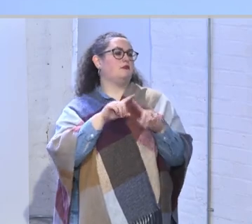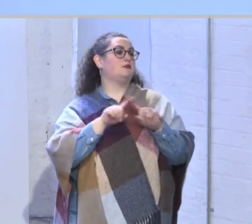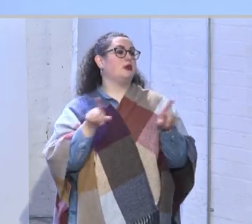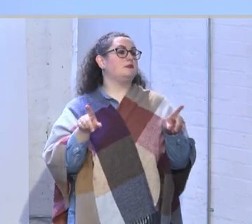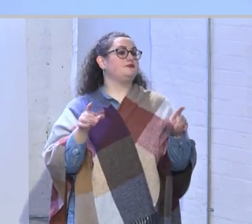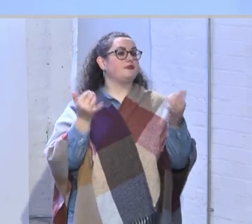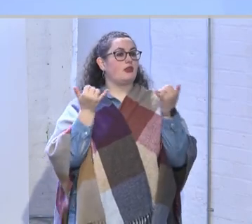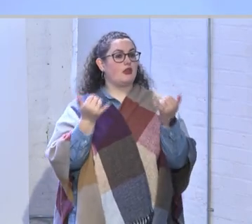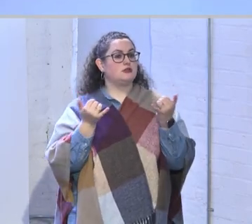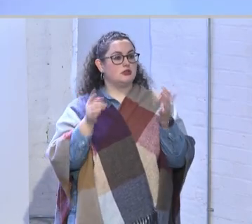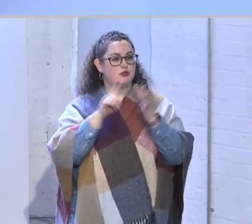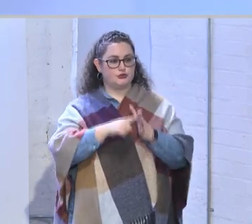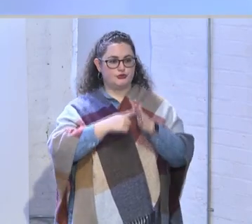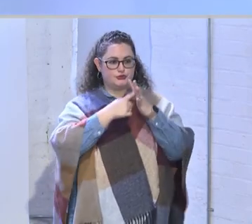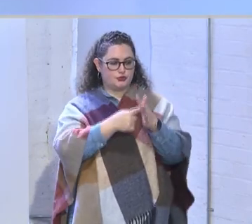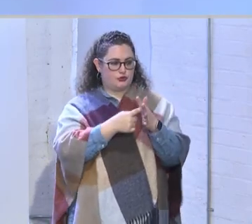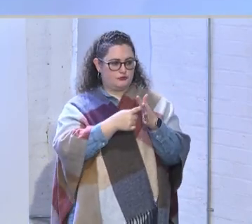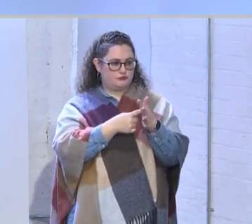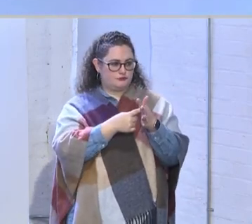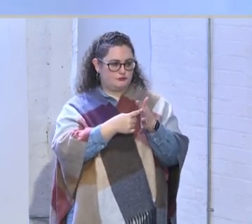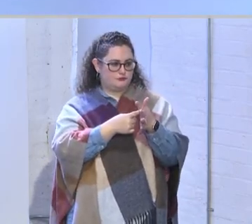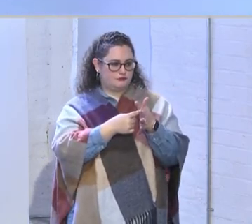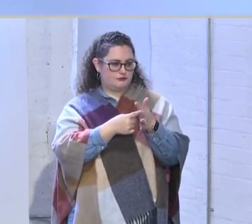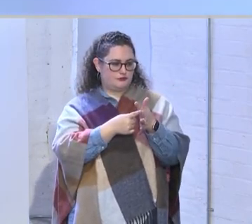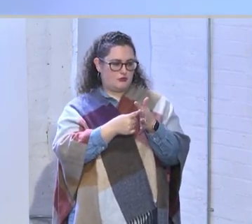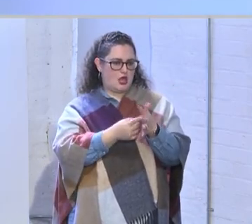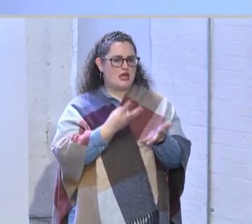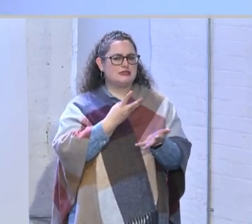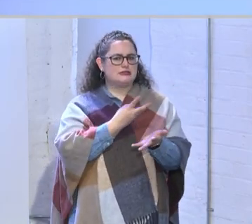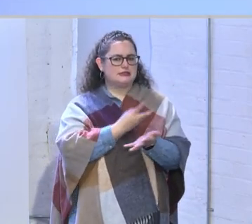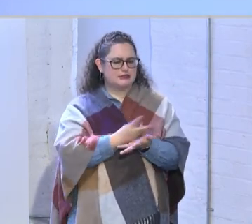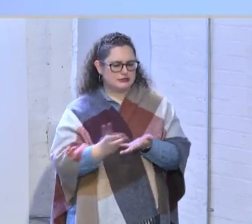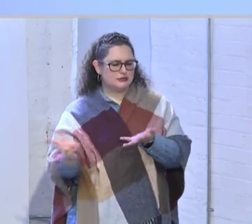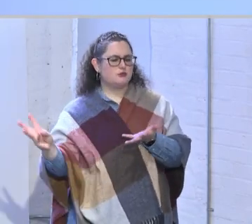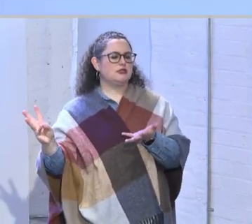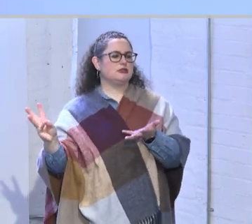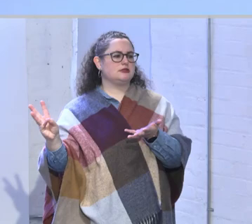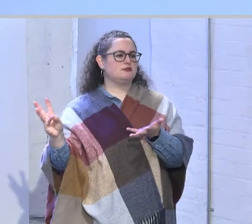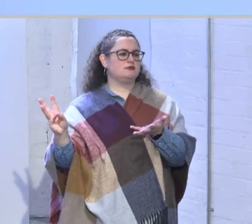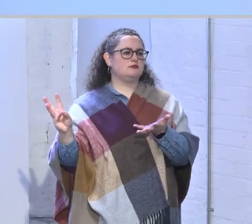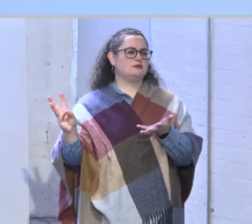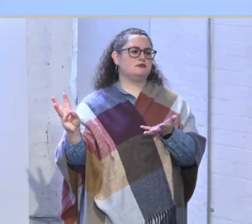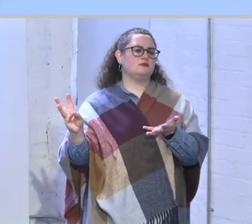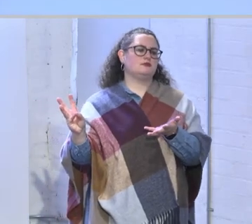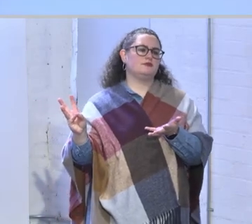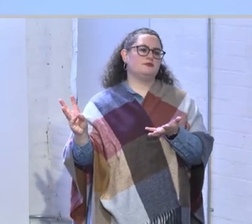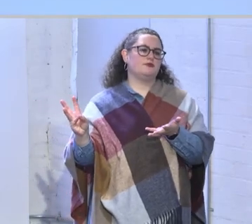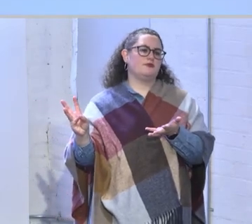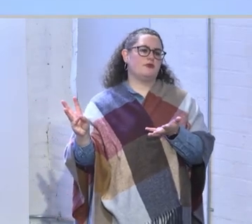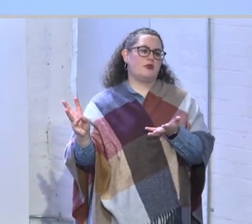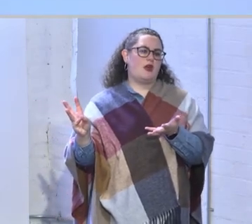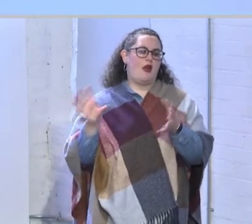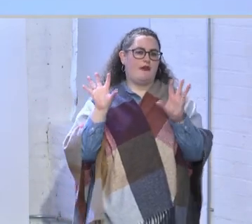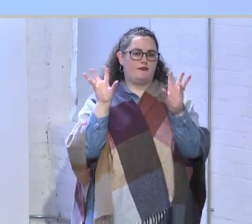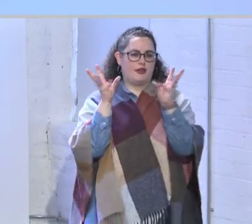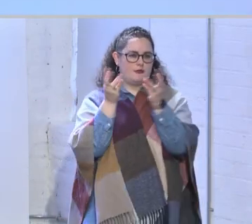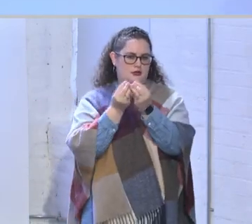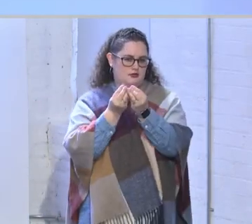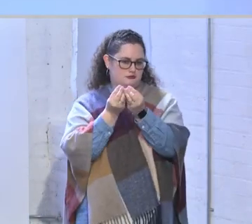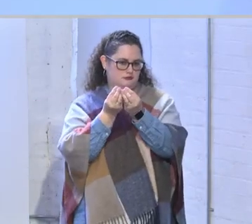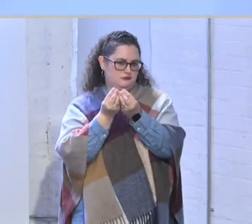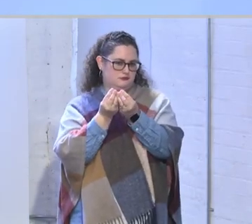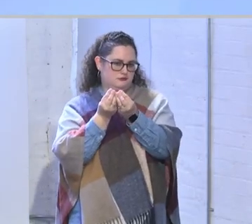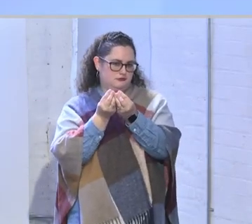But today, we're going to start a series that will last about 6 weeks. And it's about the family. Now,